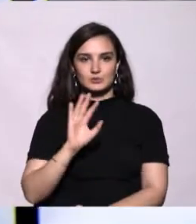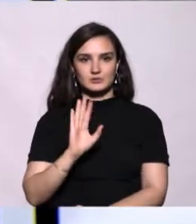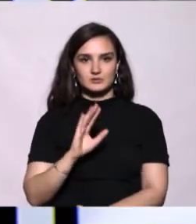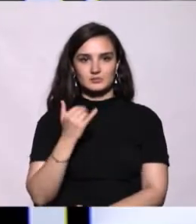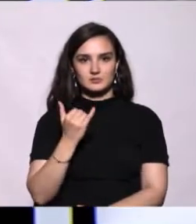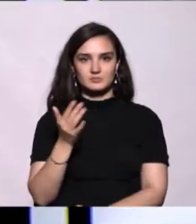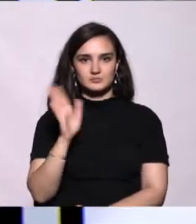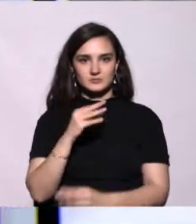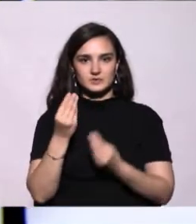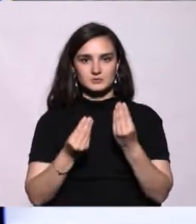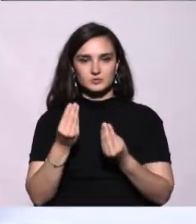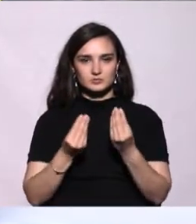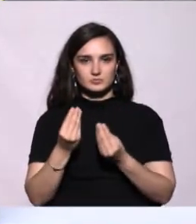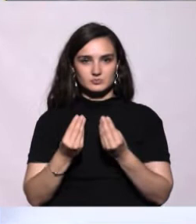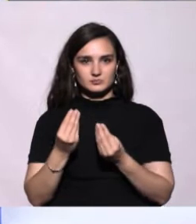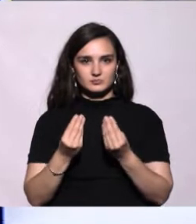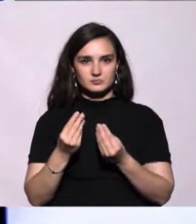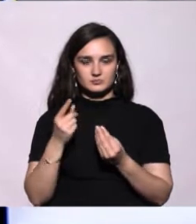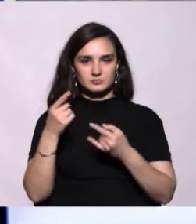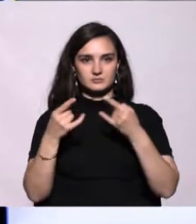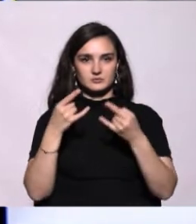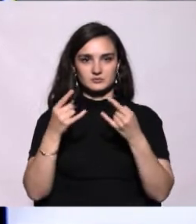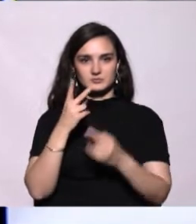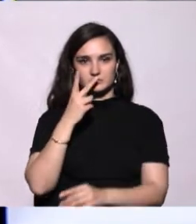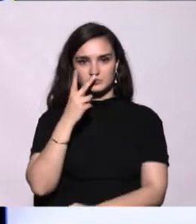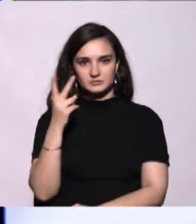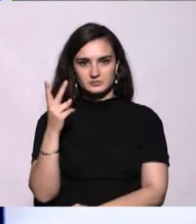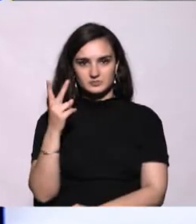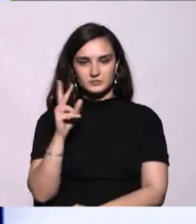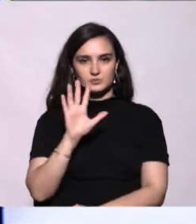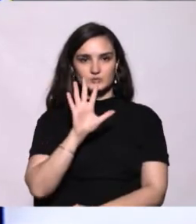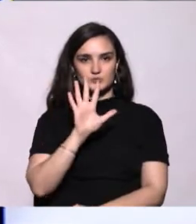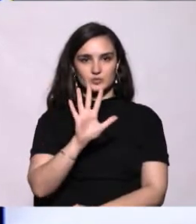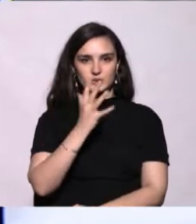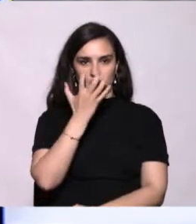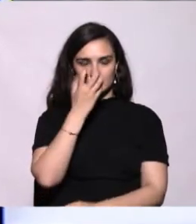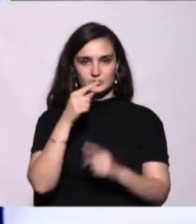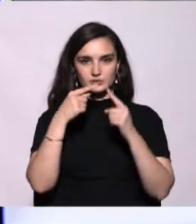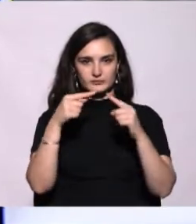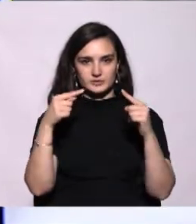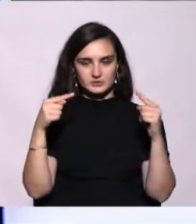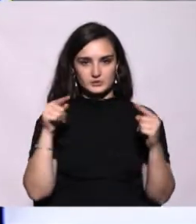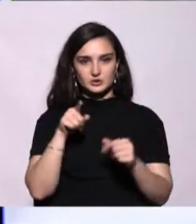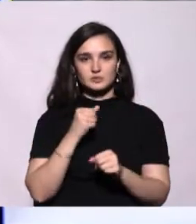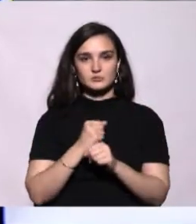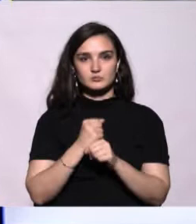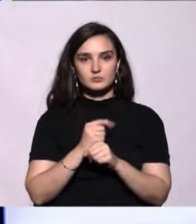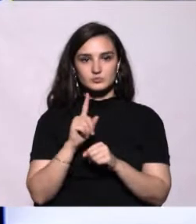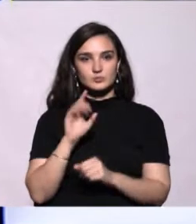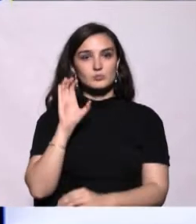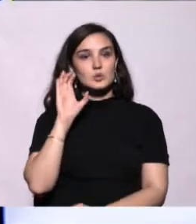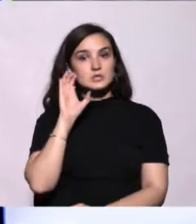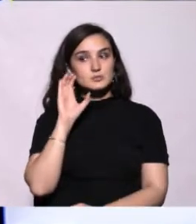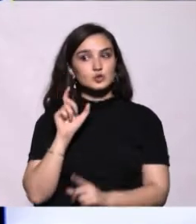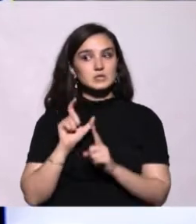Okay, now let's play a game. On the screen, you will see five pictures. Your job is to listen